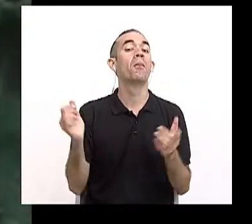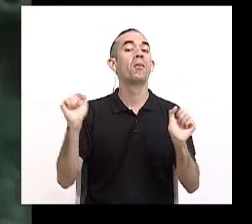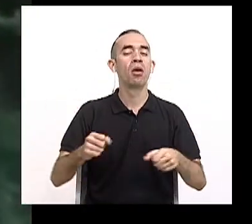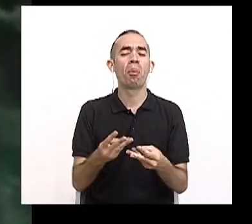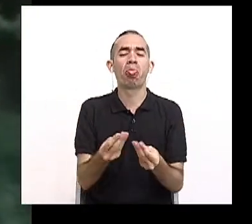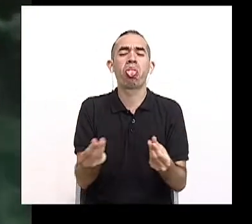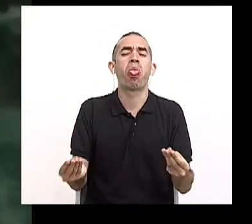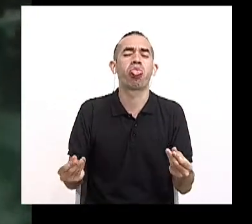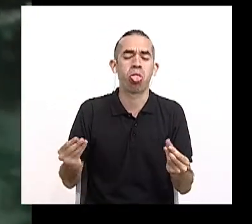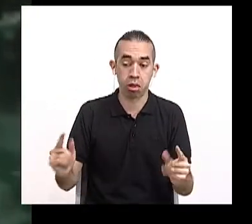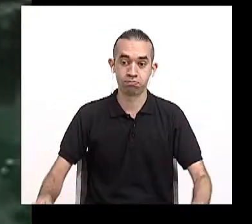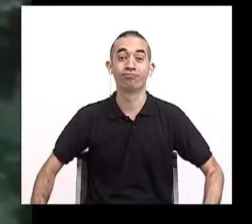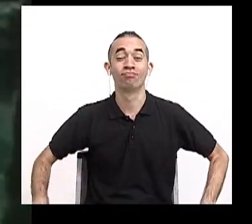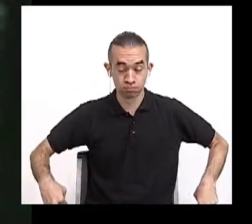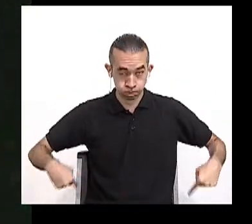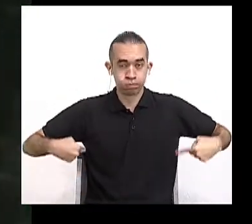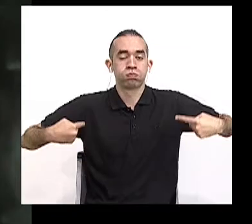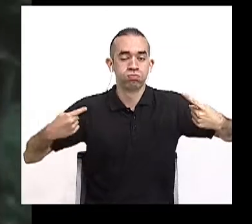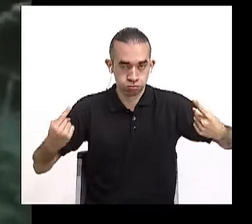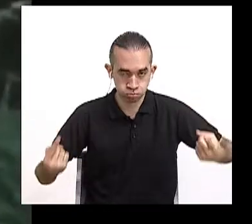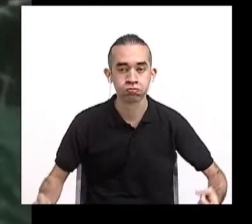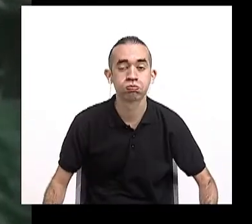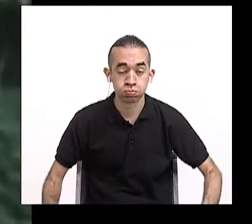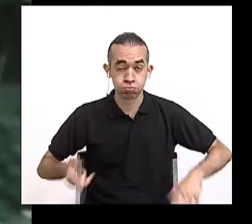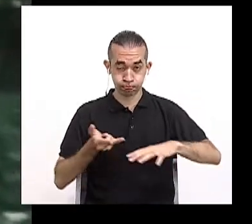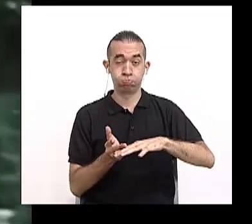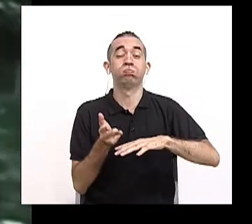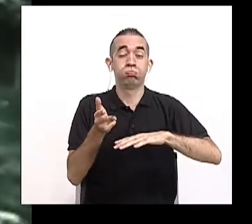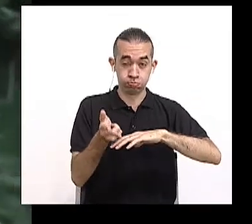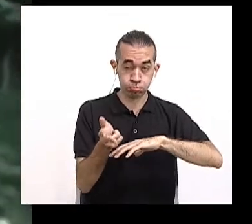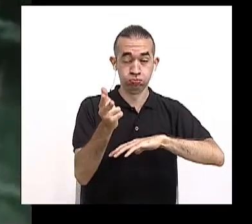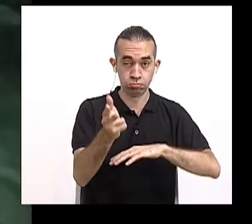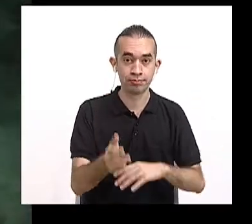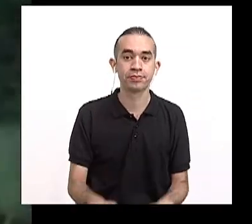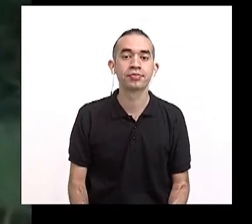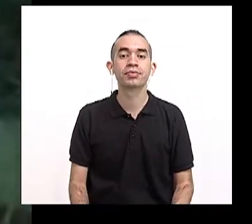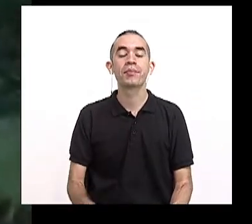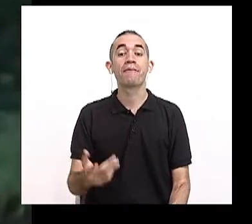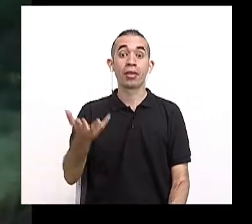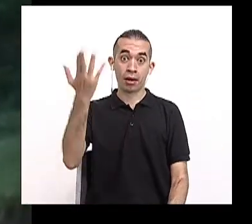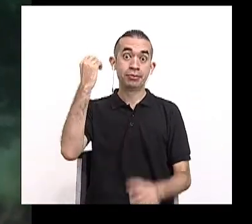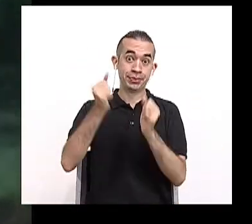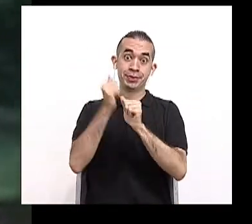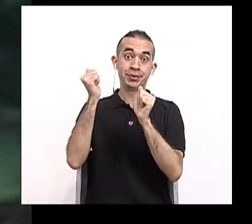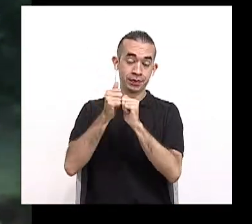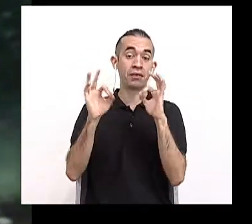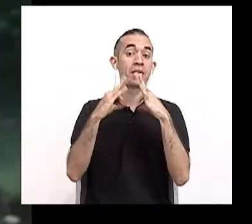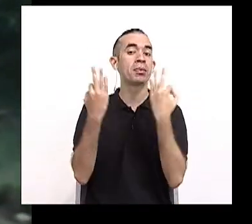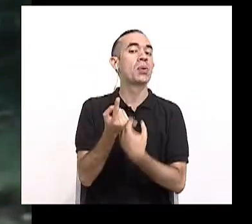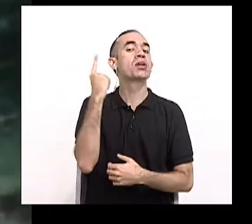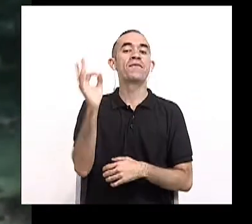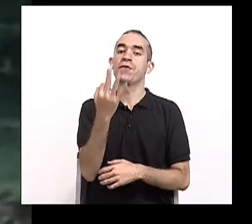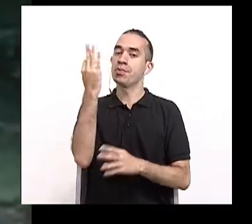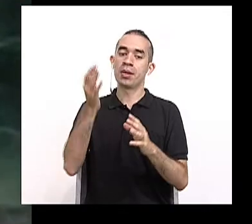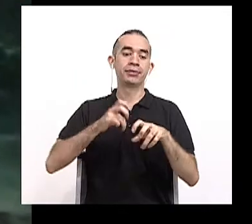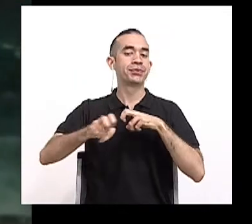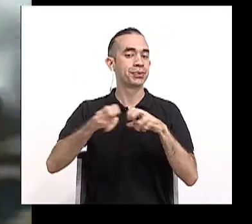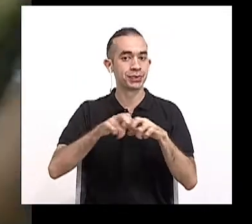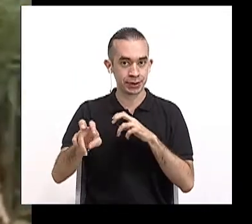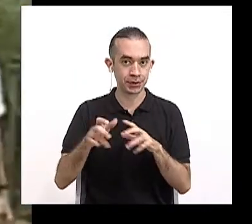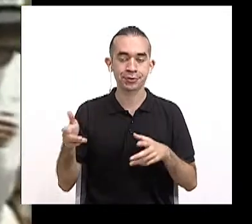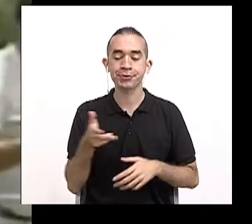many cases, ox carts were a family's only means of transport, and they often served as a symbol of social